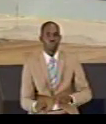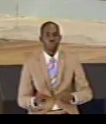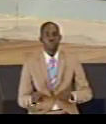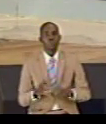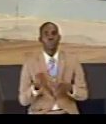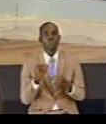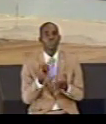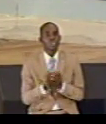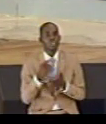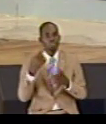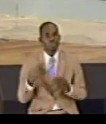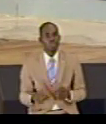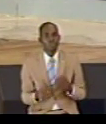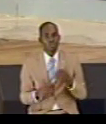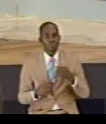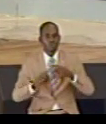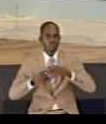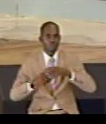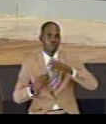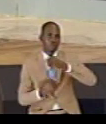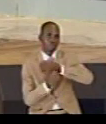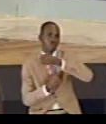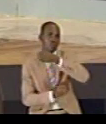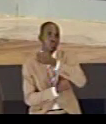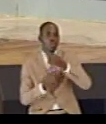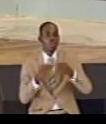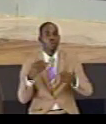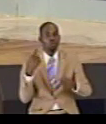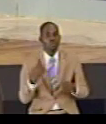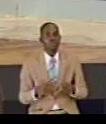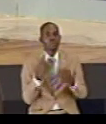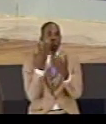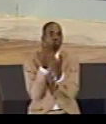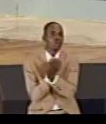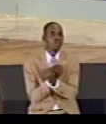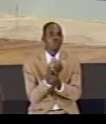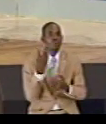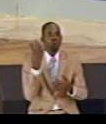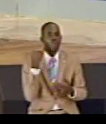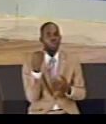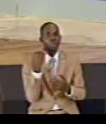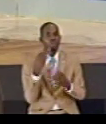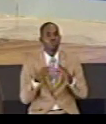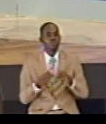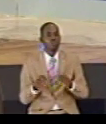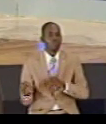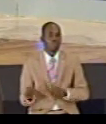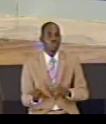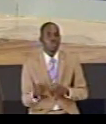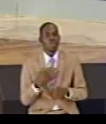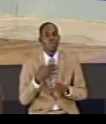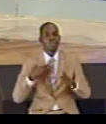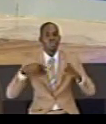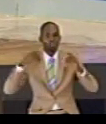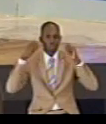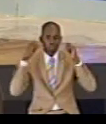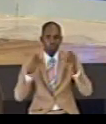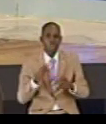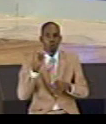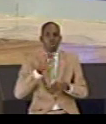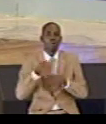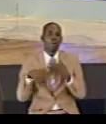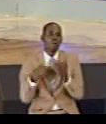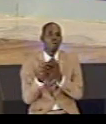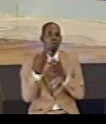your prison are shaking. And immediately all the doors were opened,